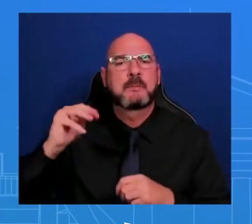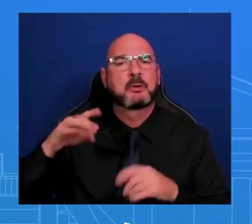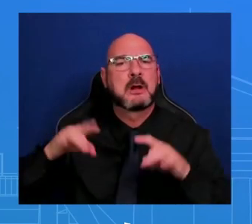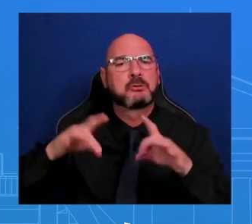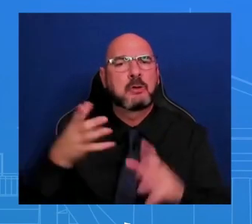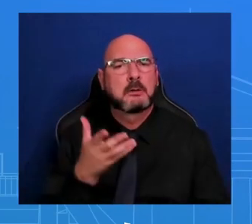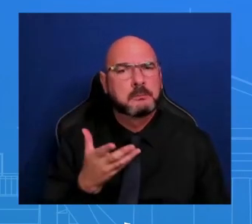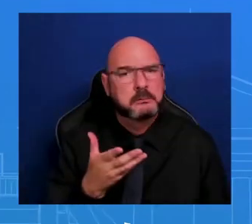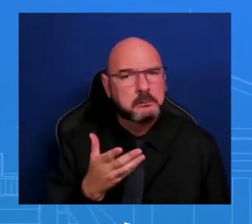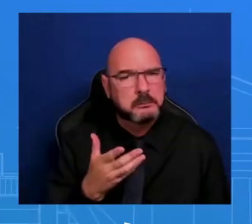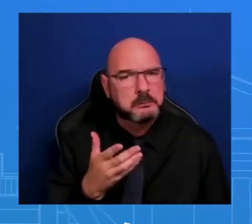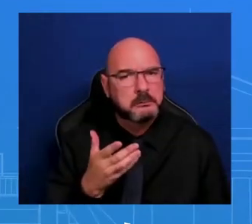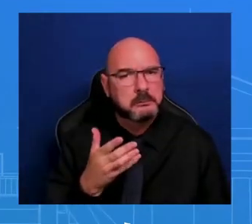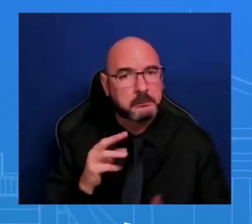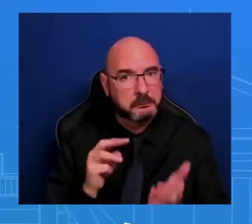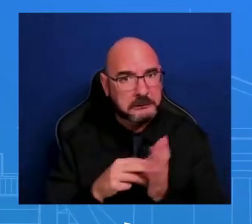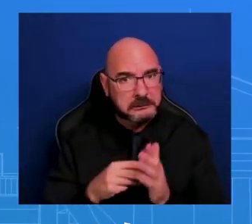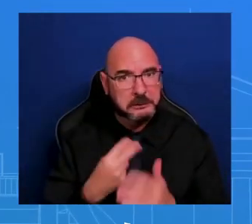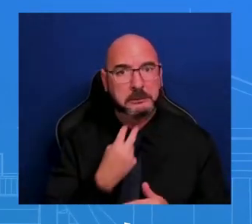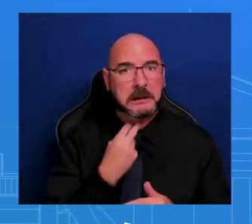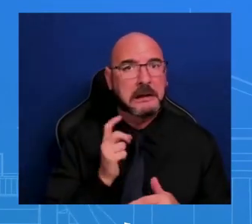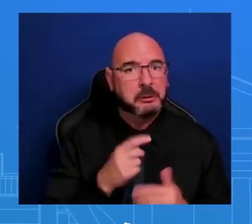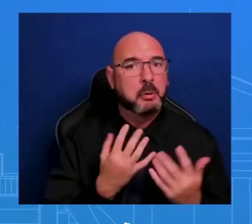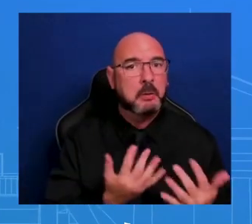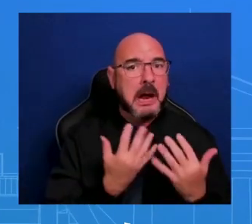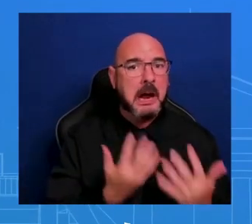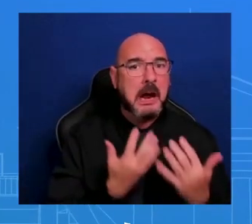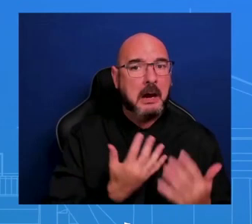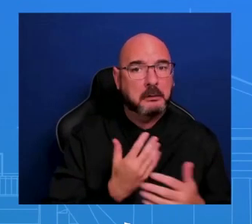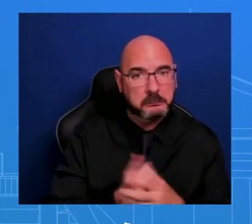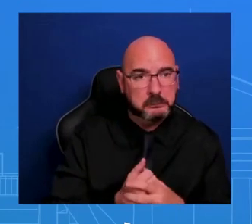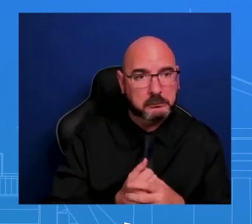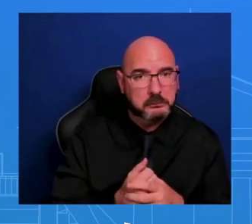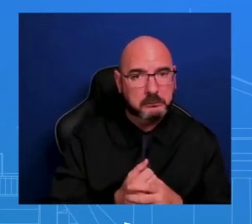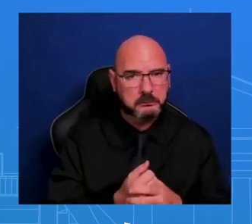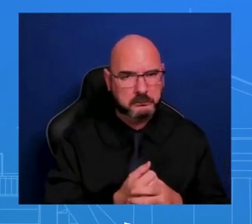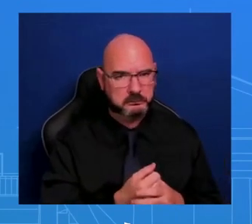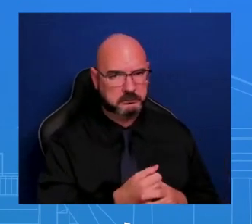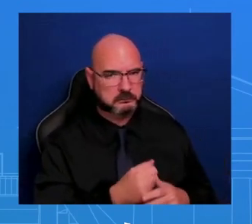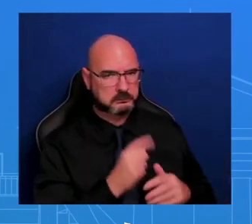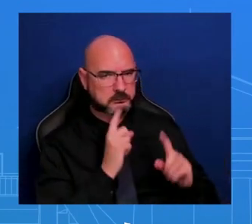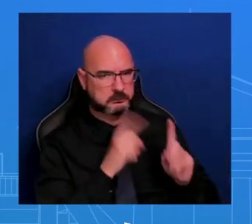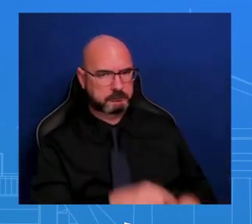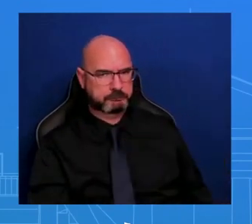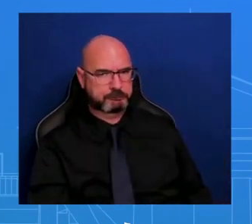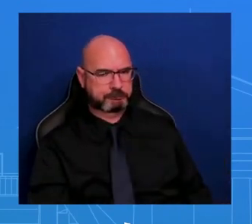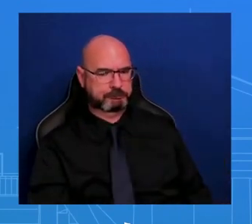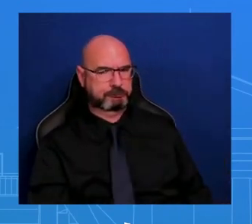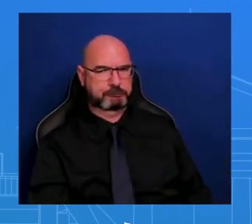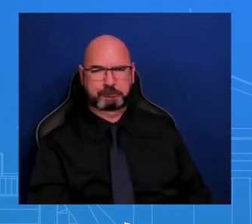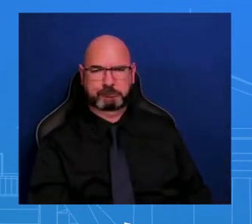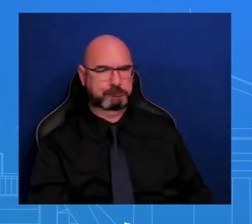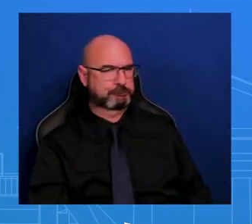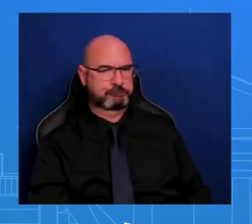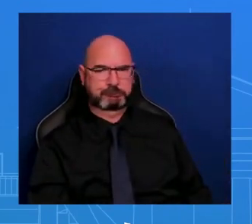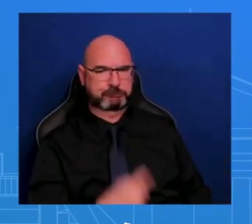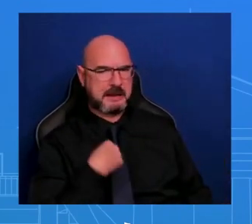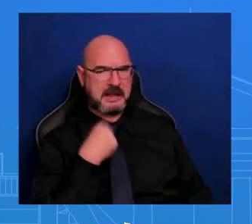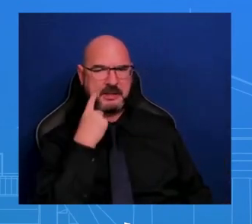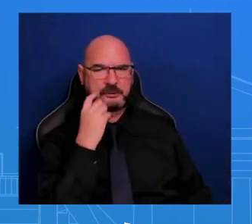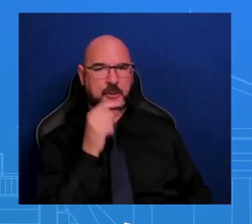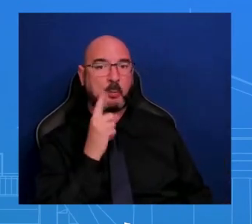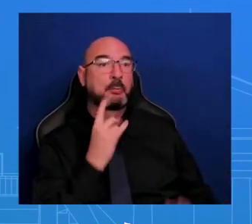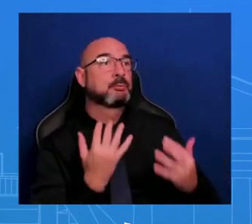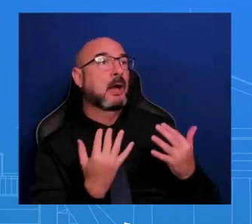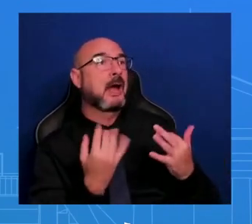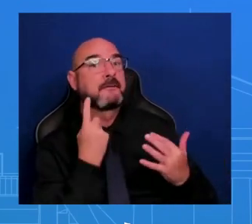work? I don't anticipate keeping the prime minister waiting on anything tomorrow. They got a pretty full agenda, and as I said at the top, the president's looking forward